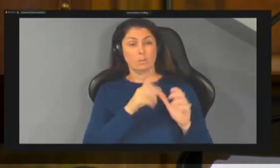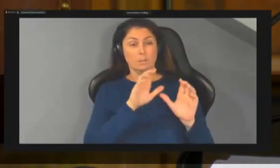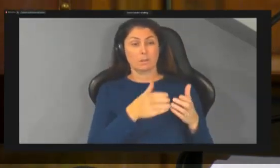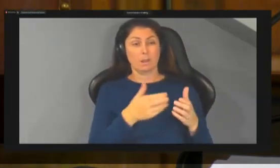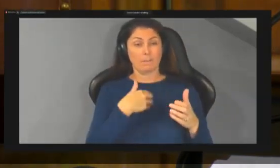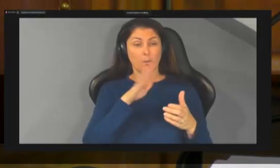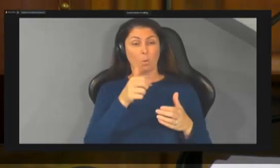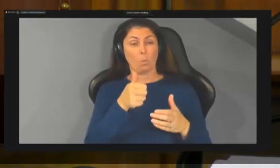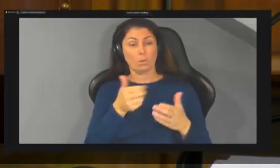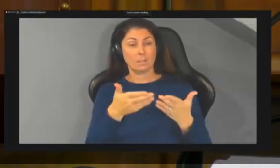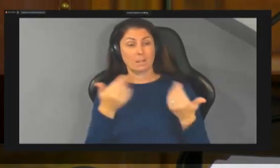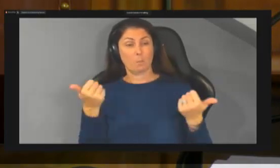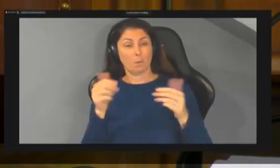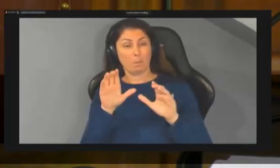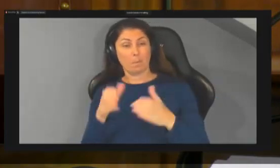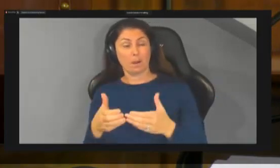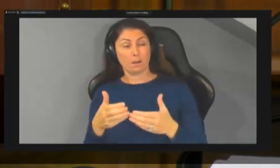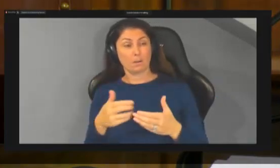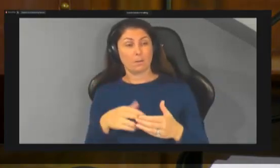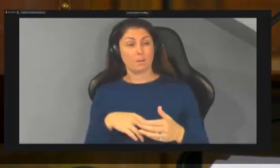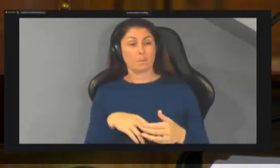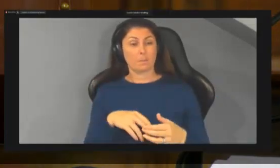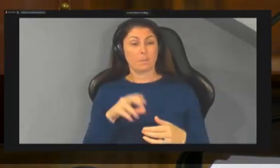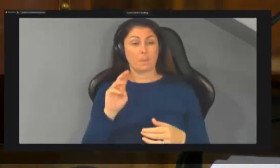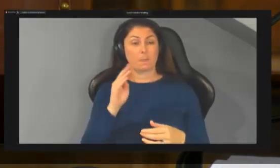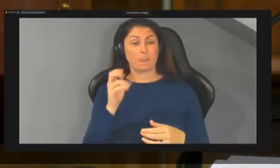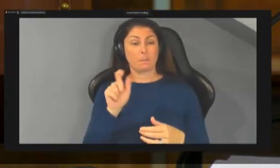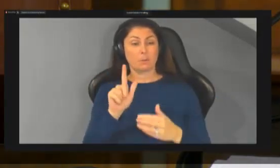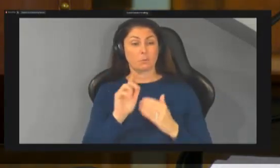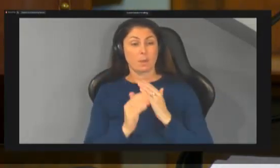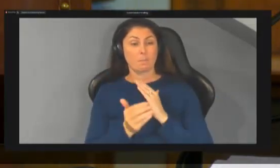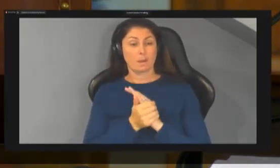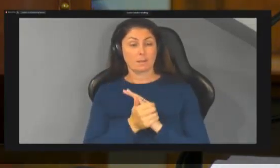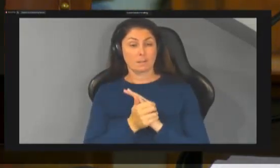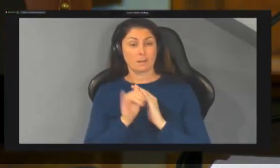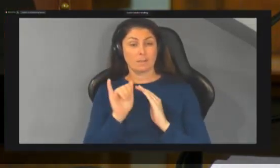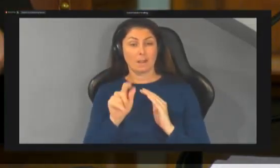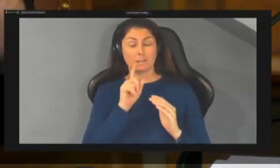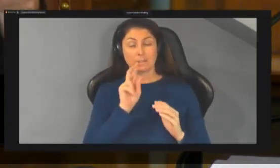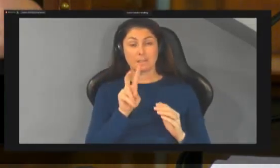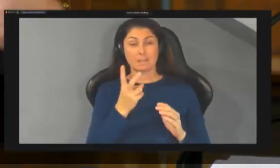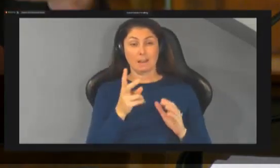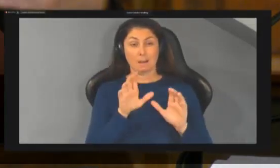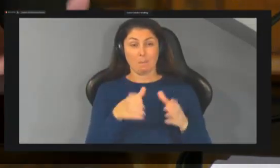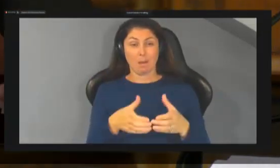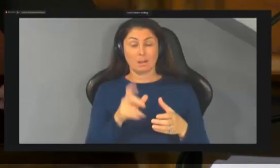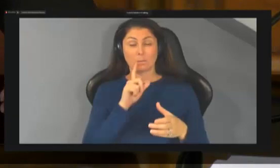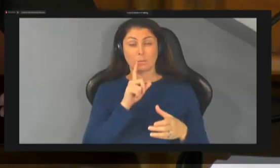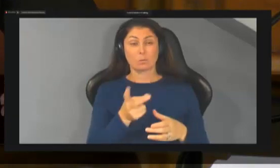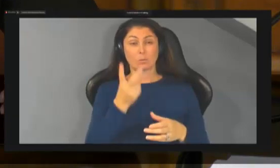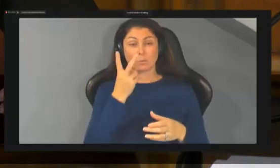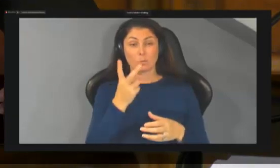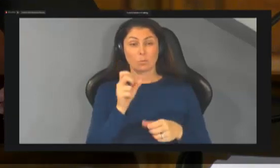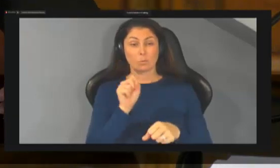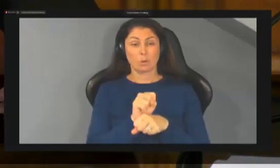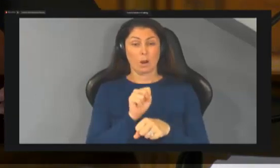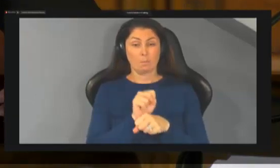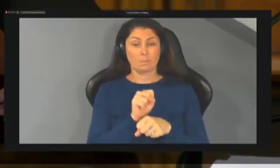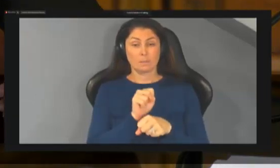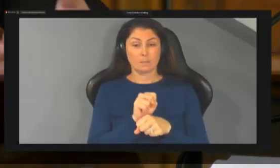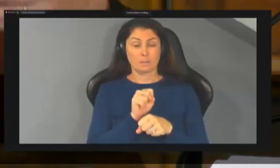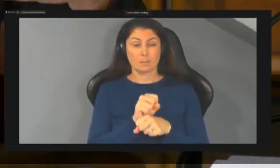bucket. Now we have the Michtel amendment at the state level that can attack the second bucket. So there are two jobs to be done, basically